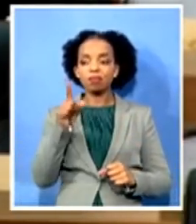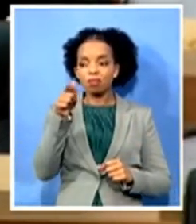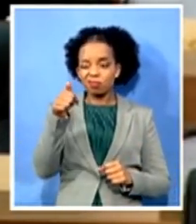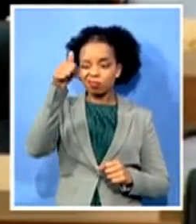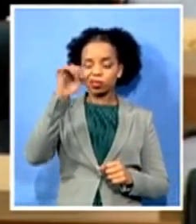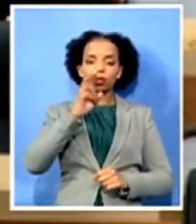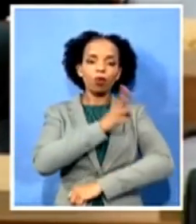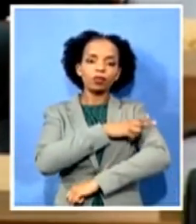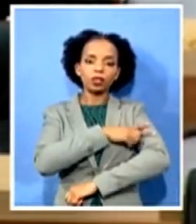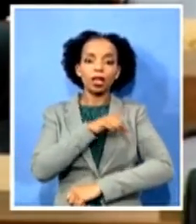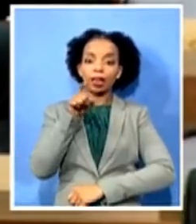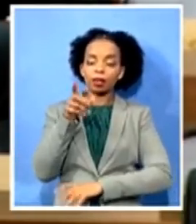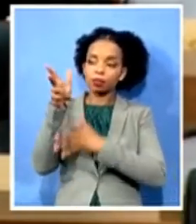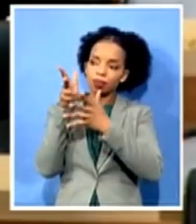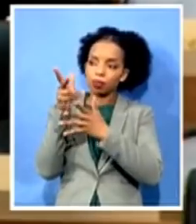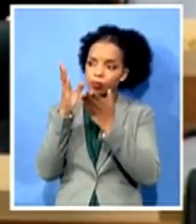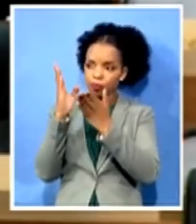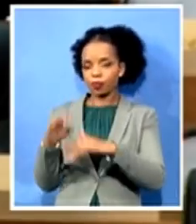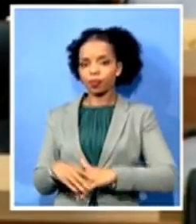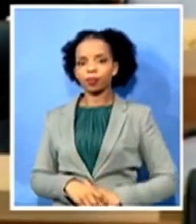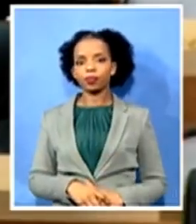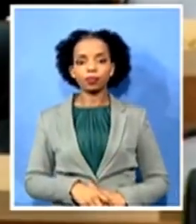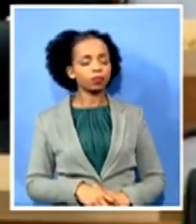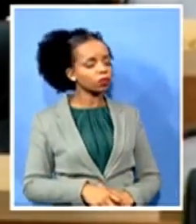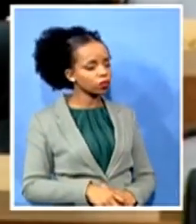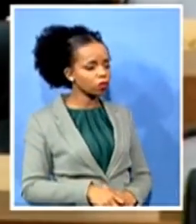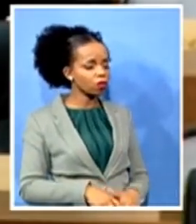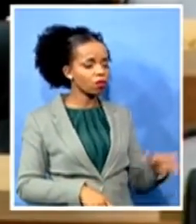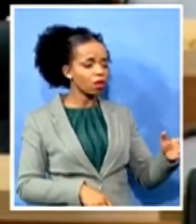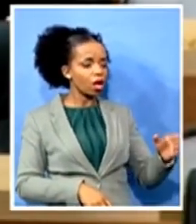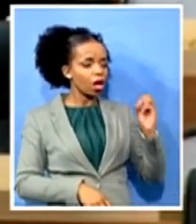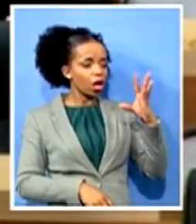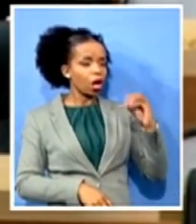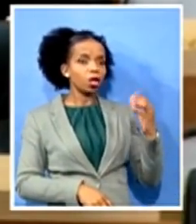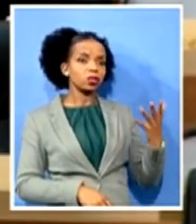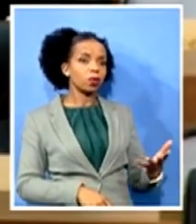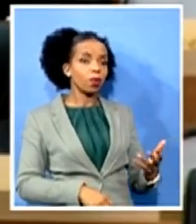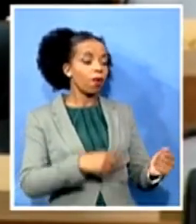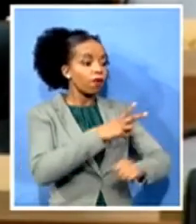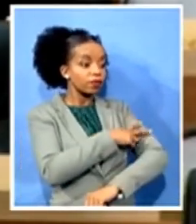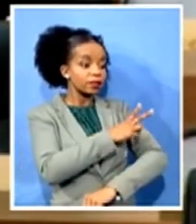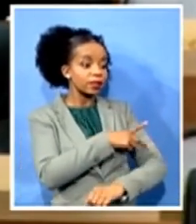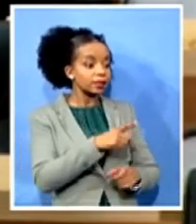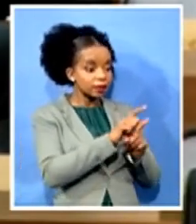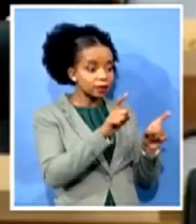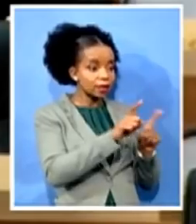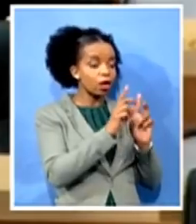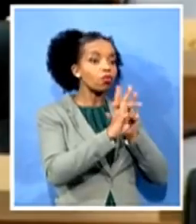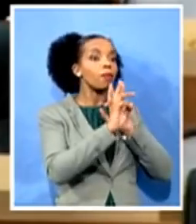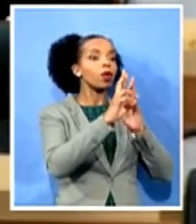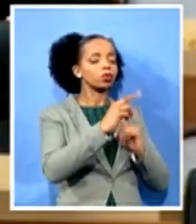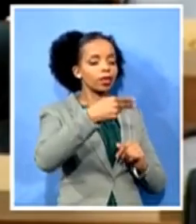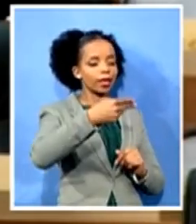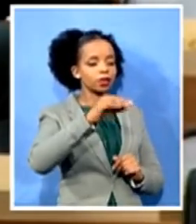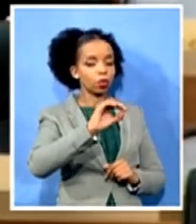your evidence, and in the discretion of officials who reported to the HOD, contractors would be identified and put